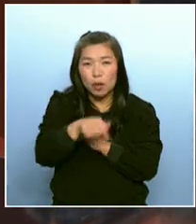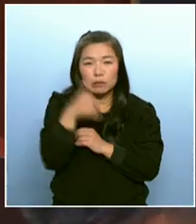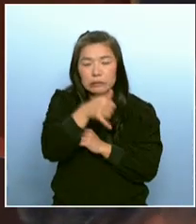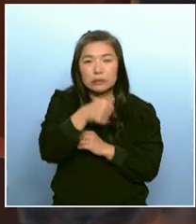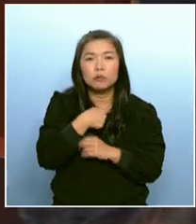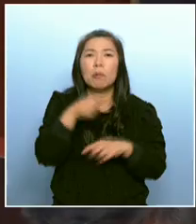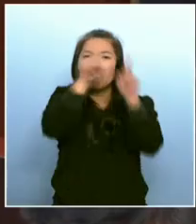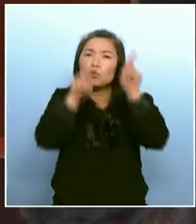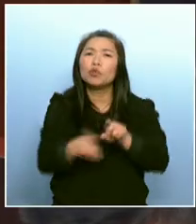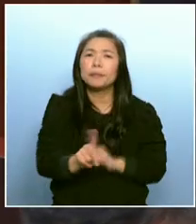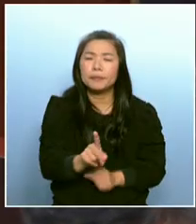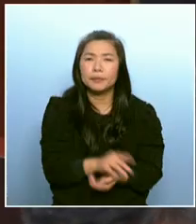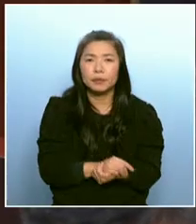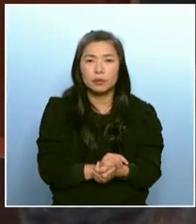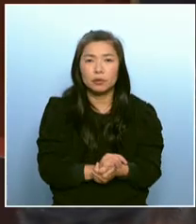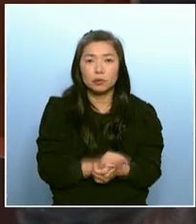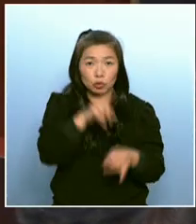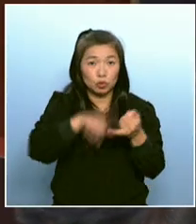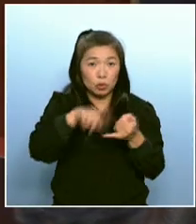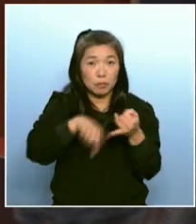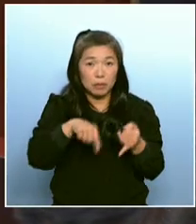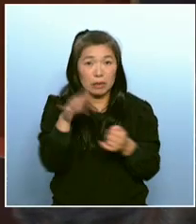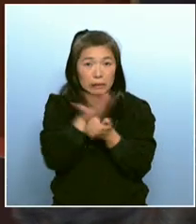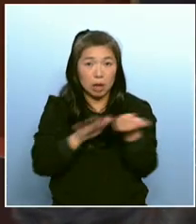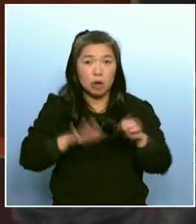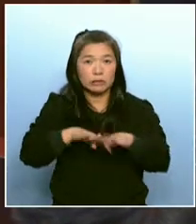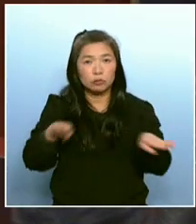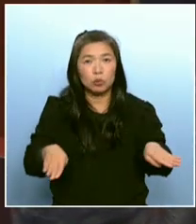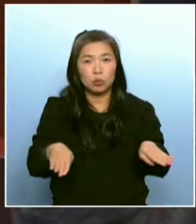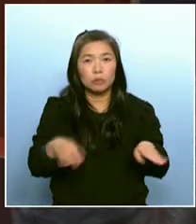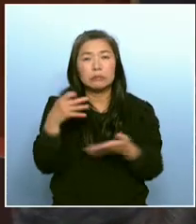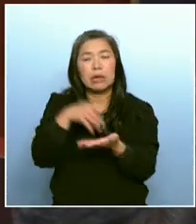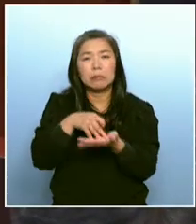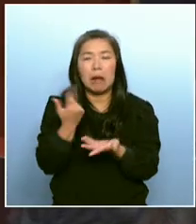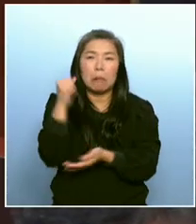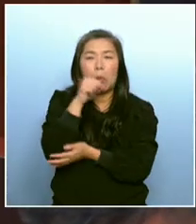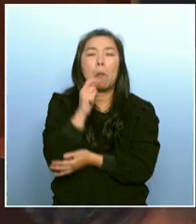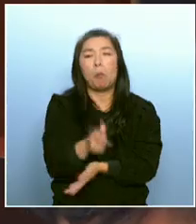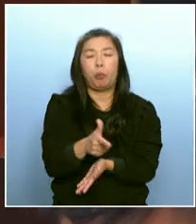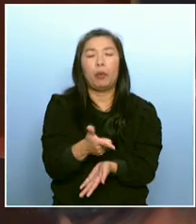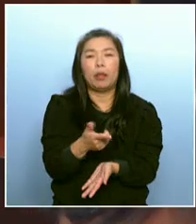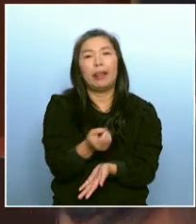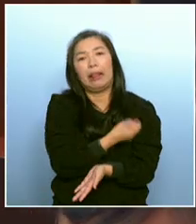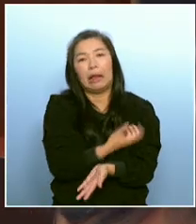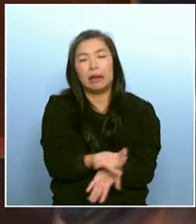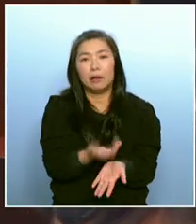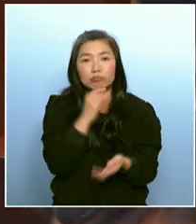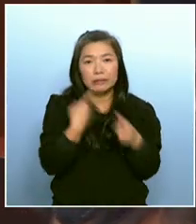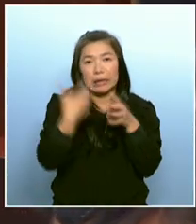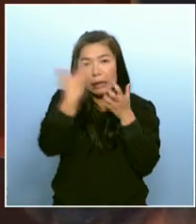the requirements. There is also requirements in relation to good track record as well as good attendance rate. I want to know if